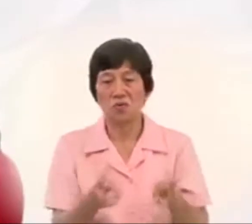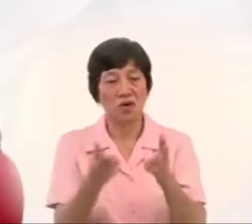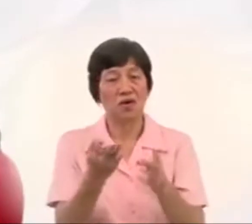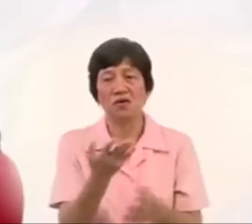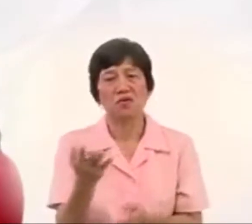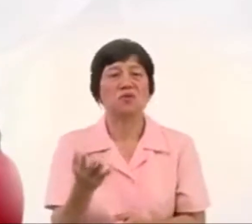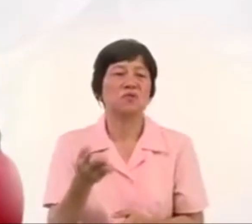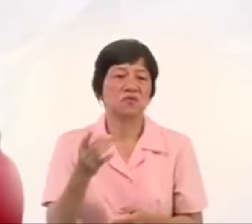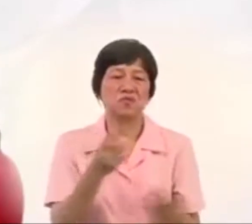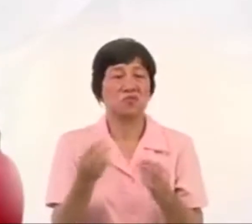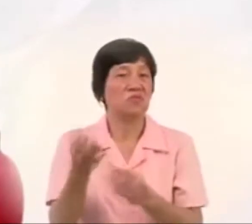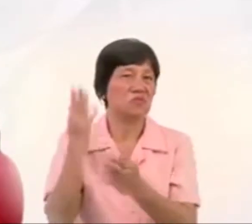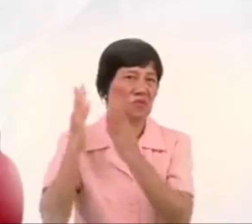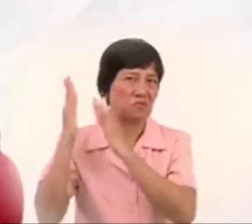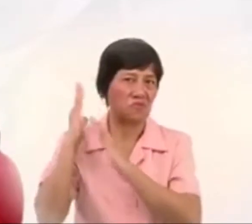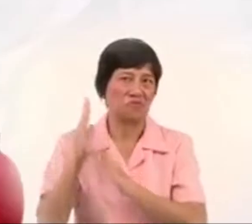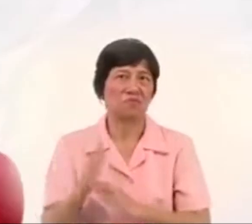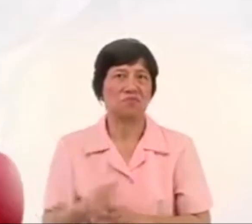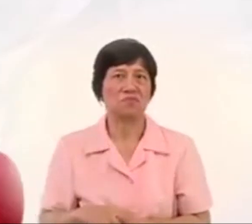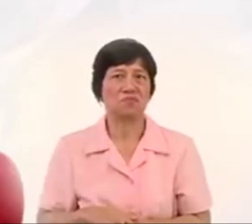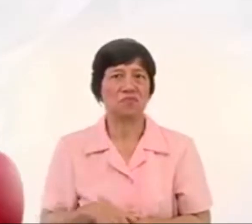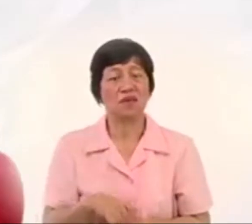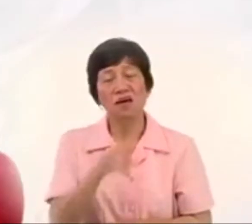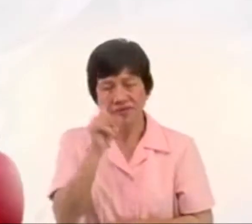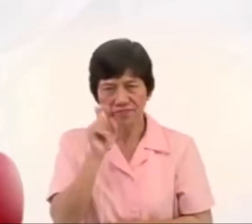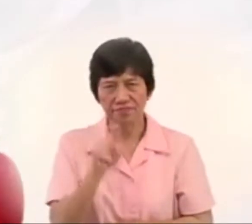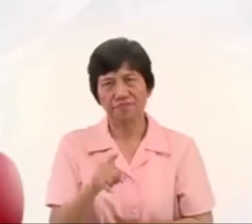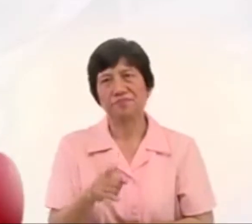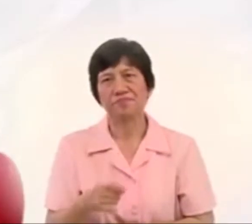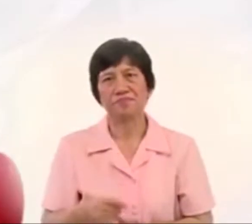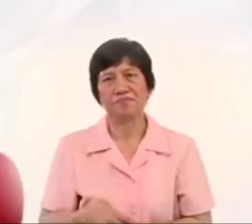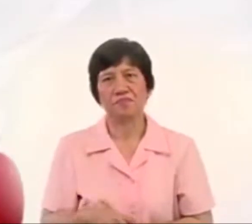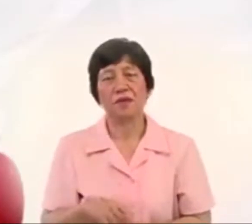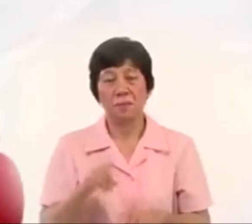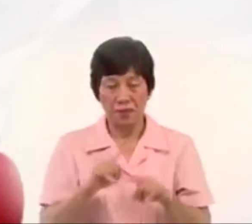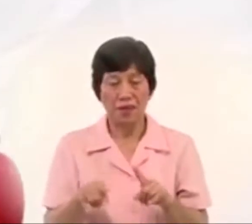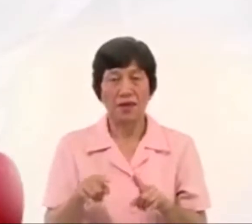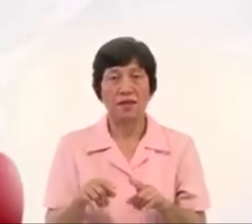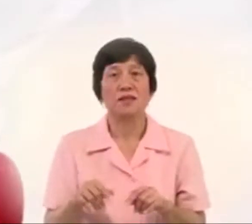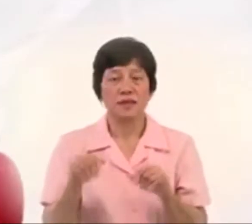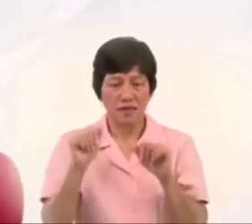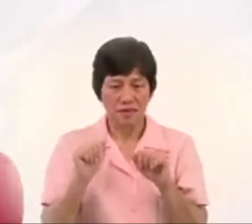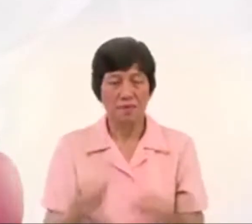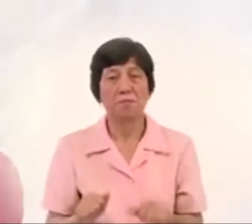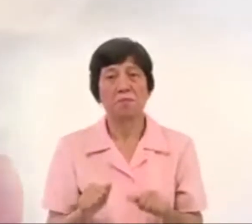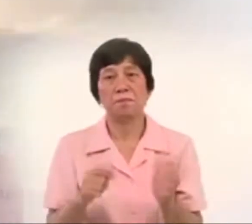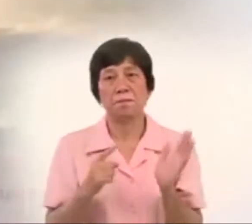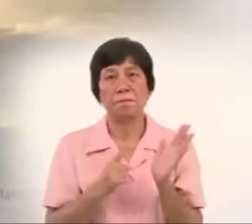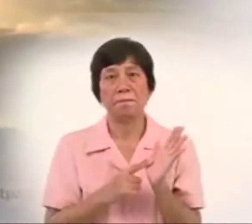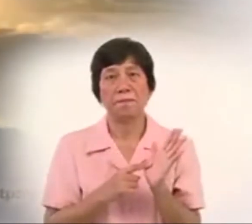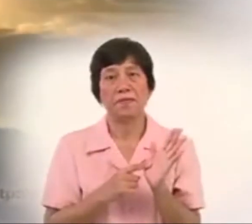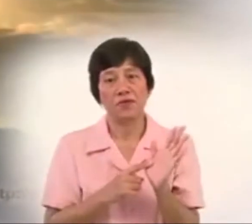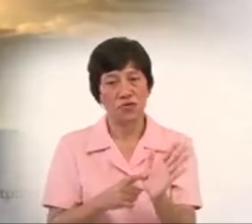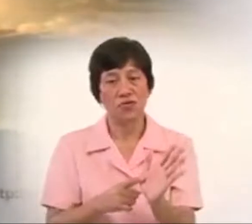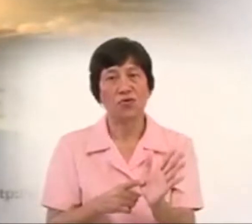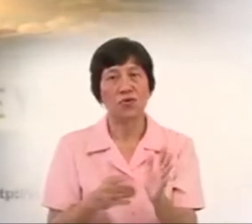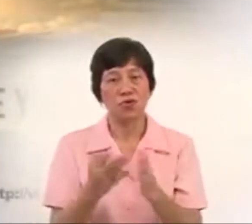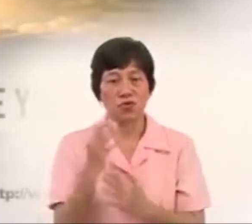just asking. But this can be verified in our own experiences. You look